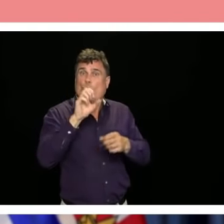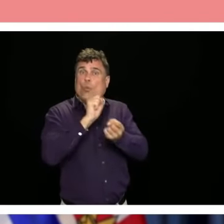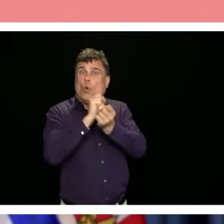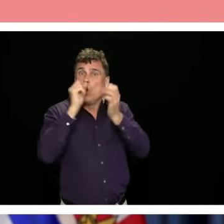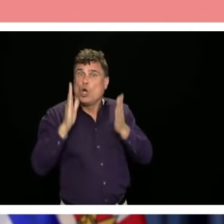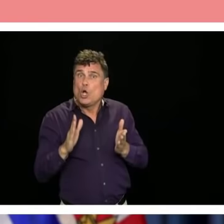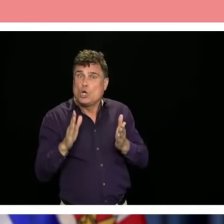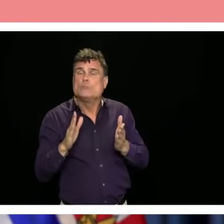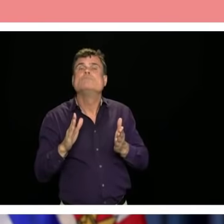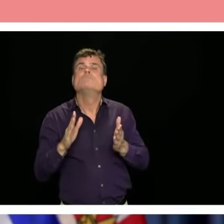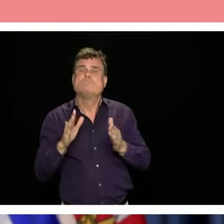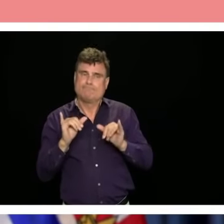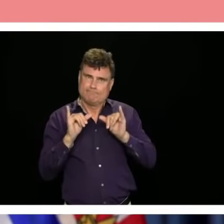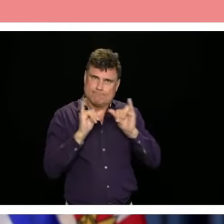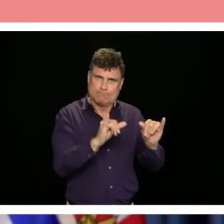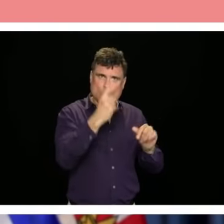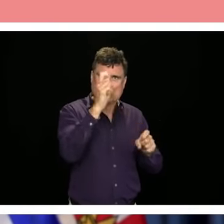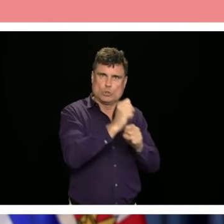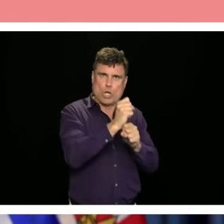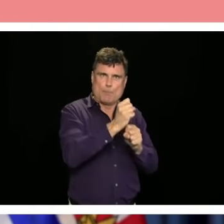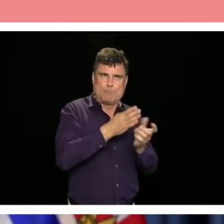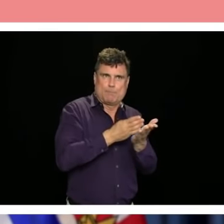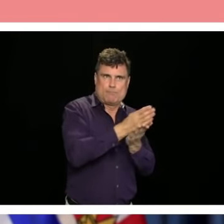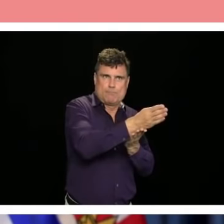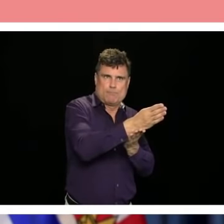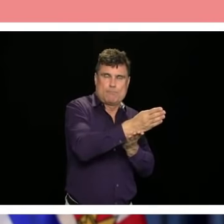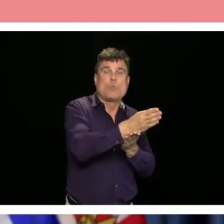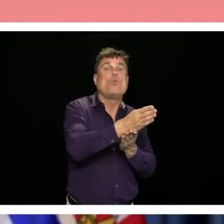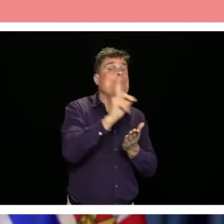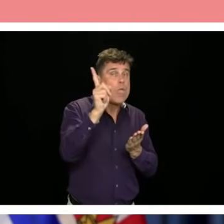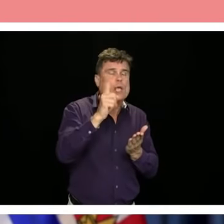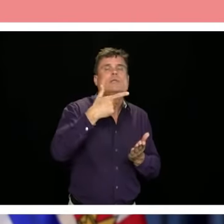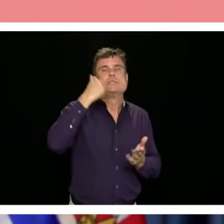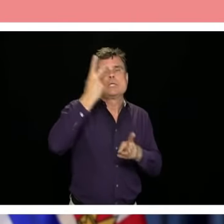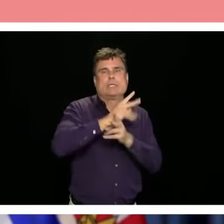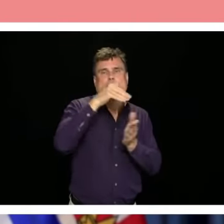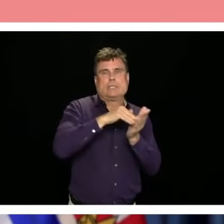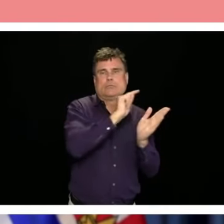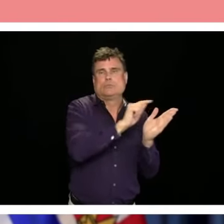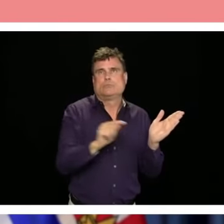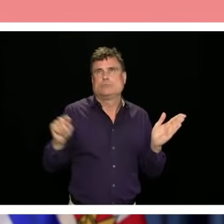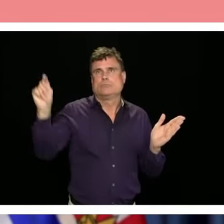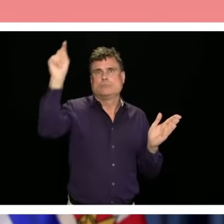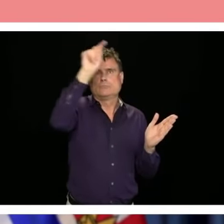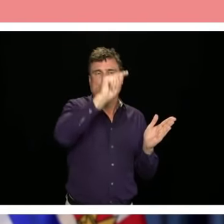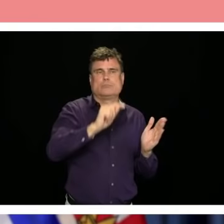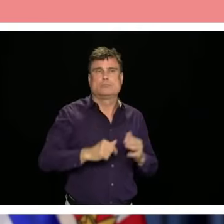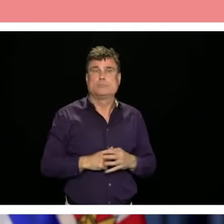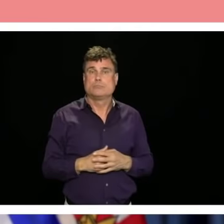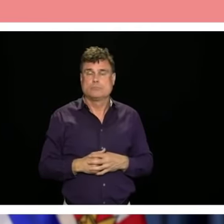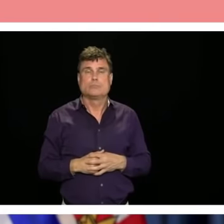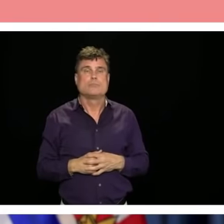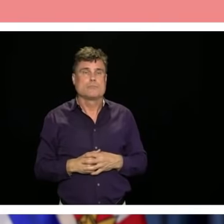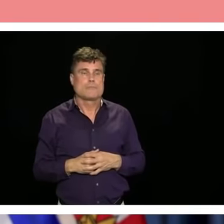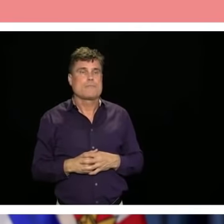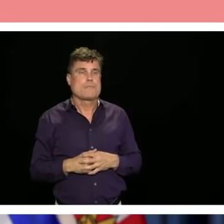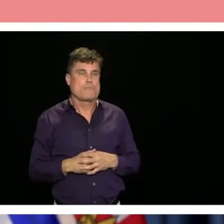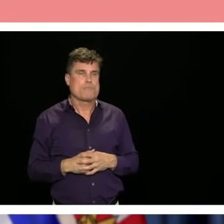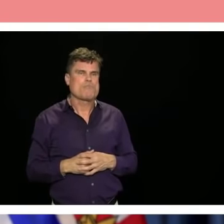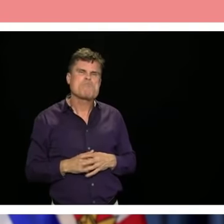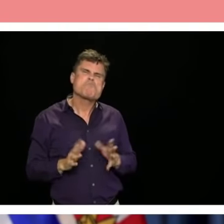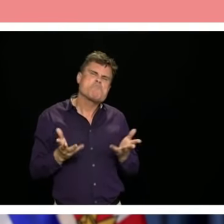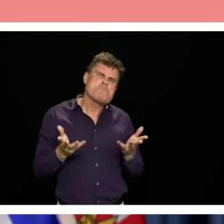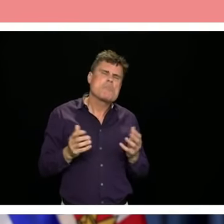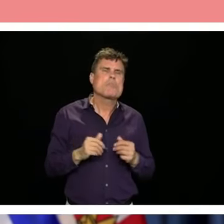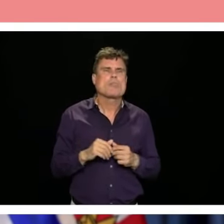those sites are assisted living sites. There are only now 5 long-term care sites in the whole province that have not implemented the single